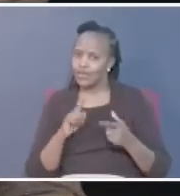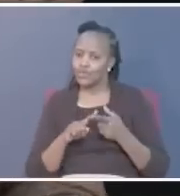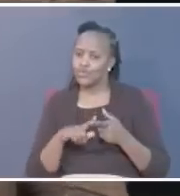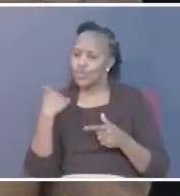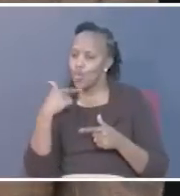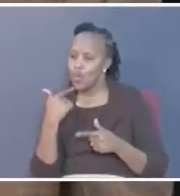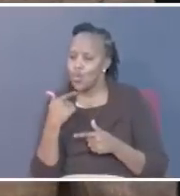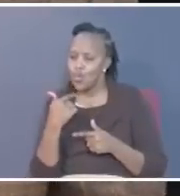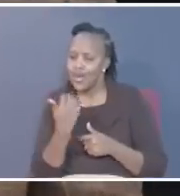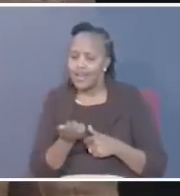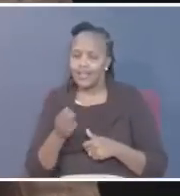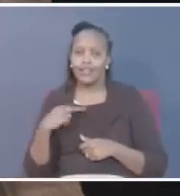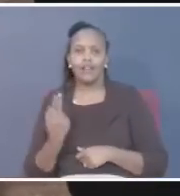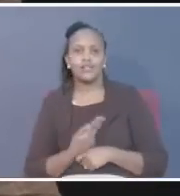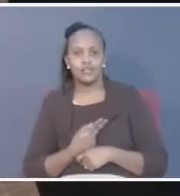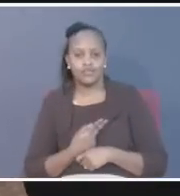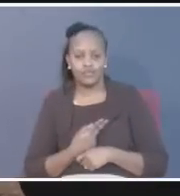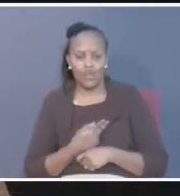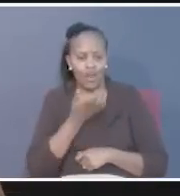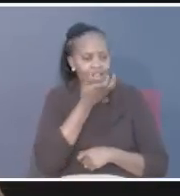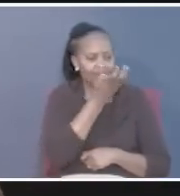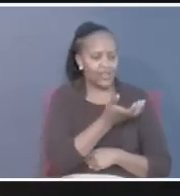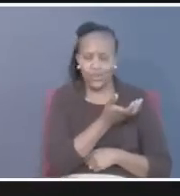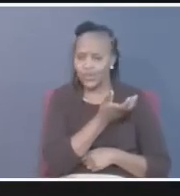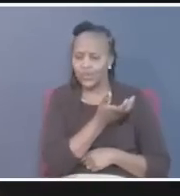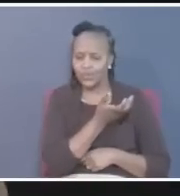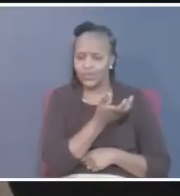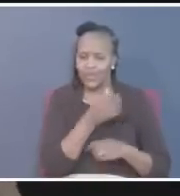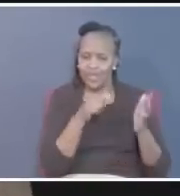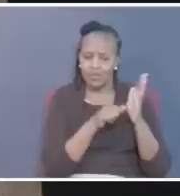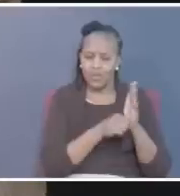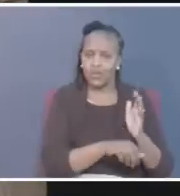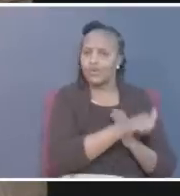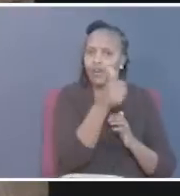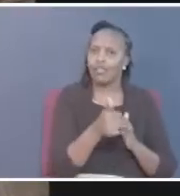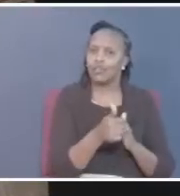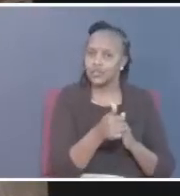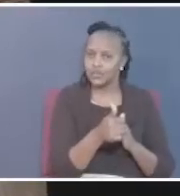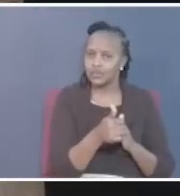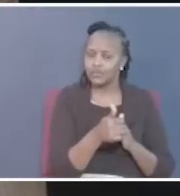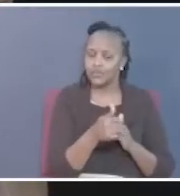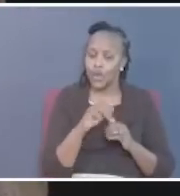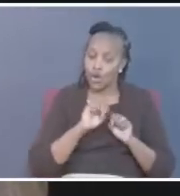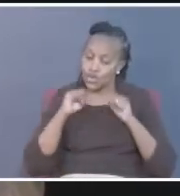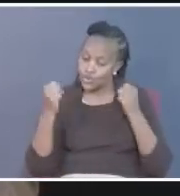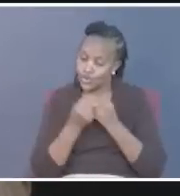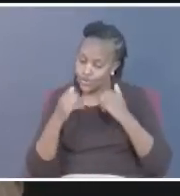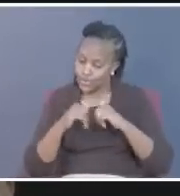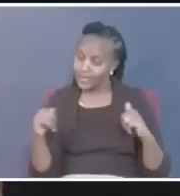not ignore the plight of those around us. And social